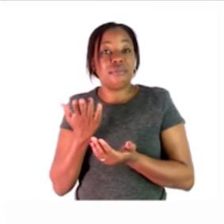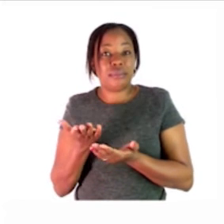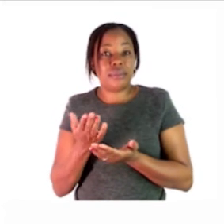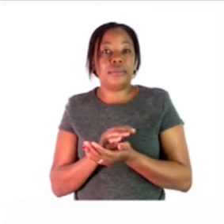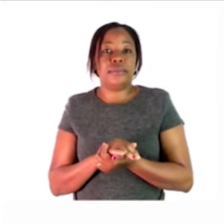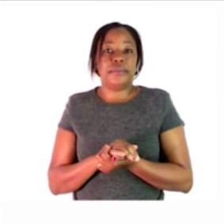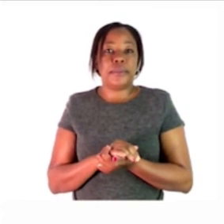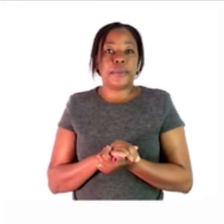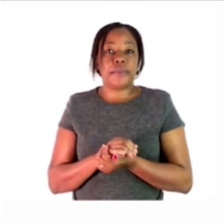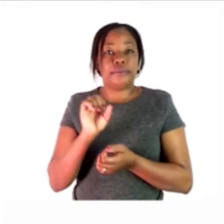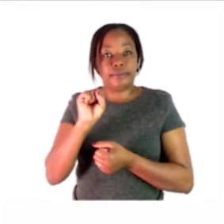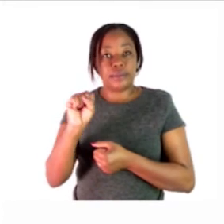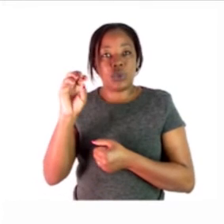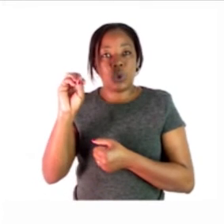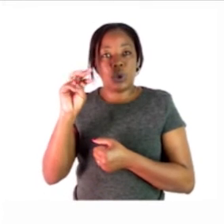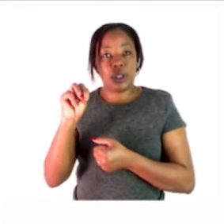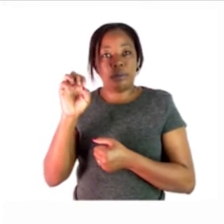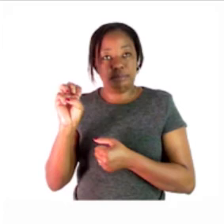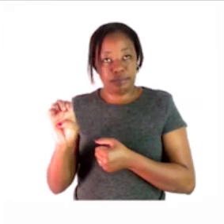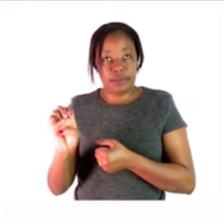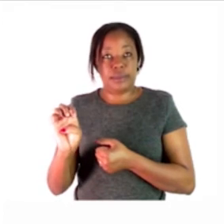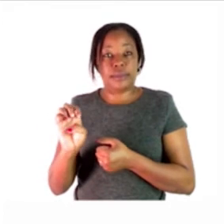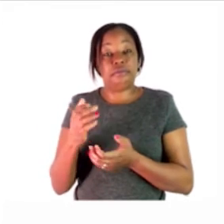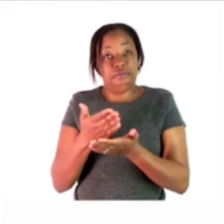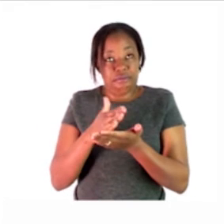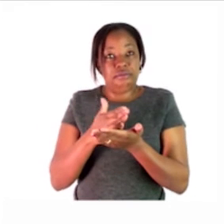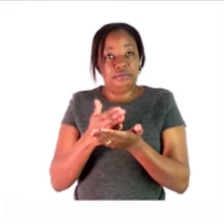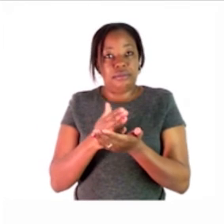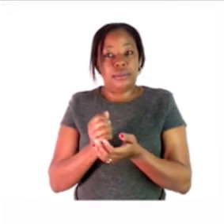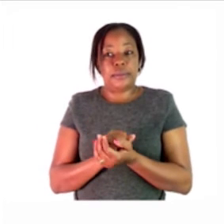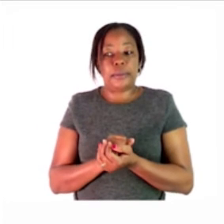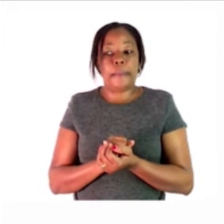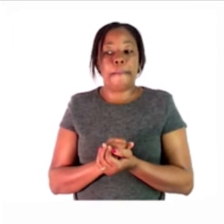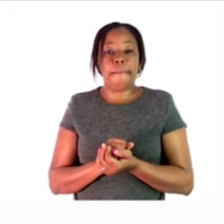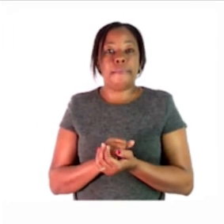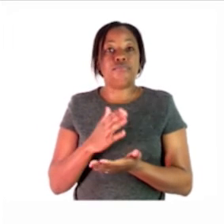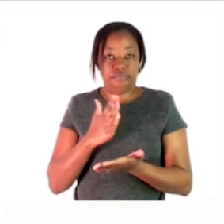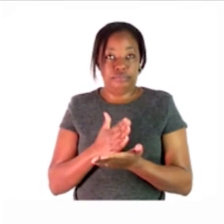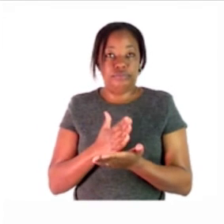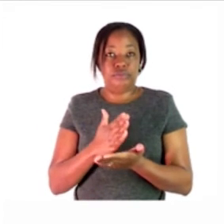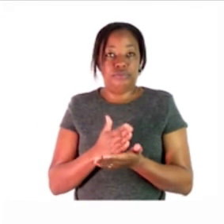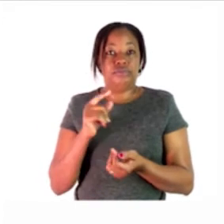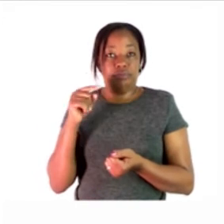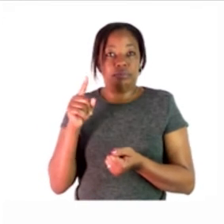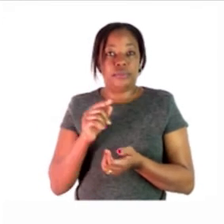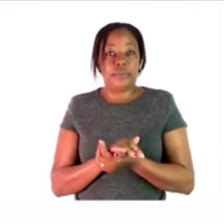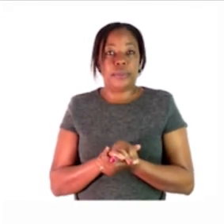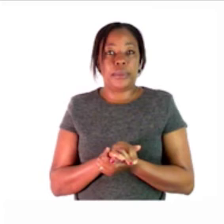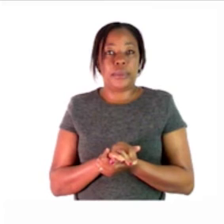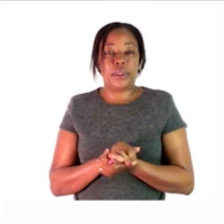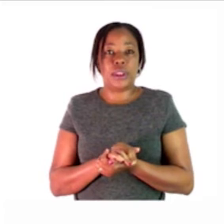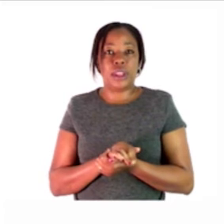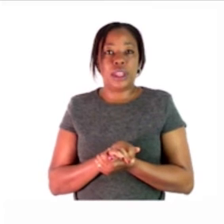statement. Let's go and have some fun. Now, okay, and what other statement can I use?